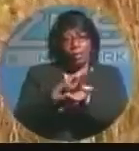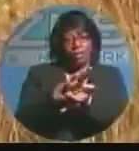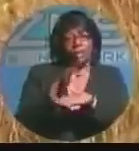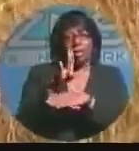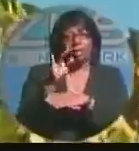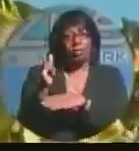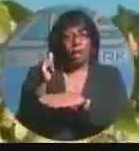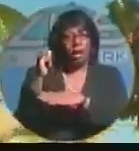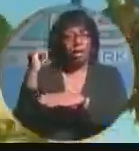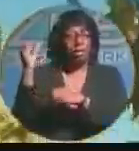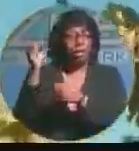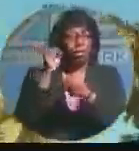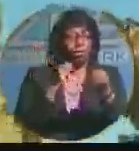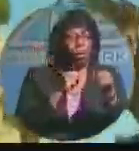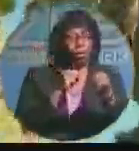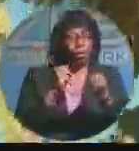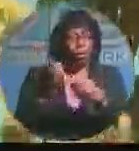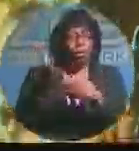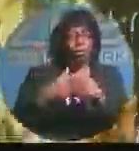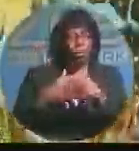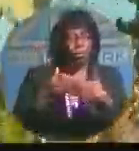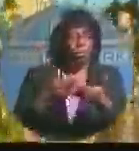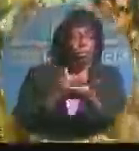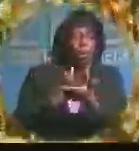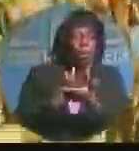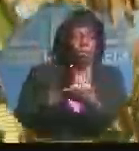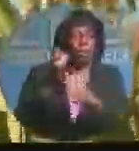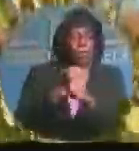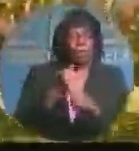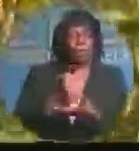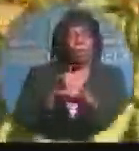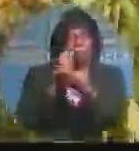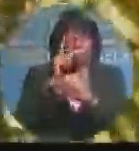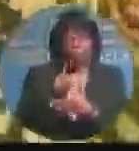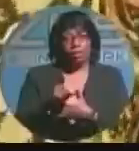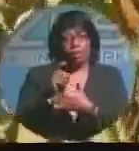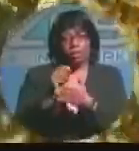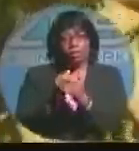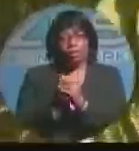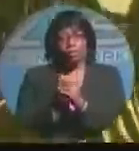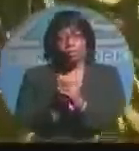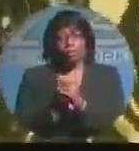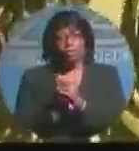gets back to normalcy, but receive the assistance they are entitled to. LaDawn Davis, ZNS News Network.